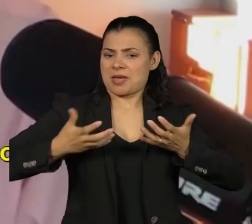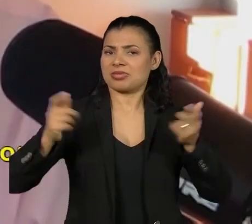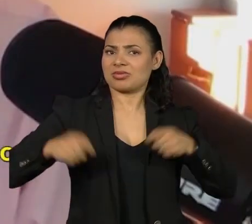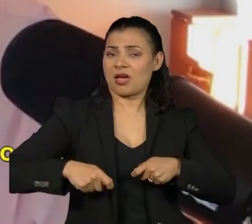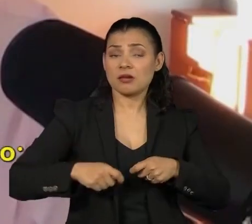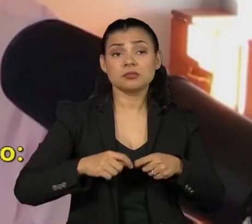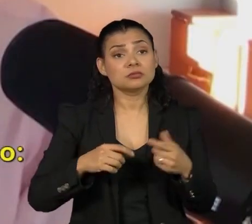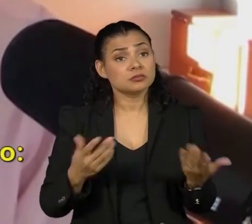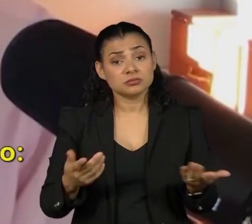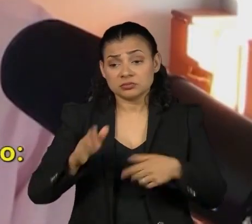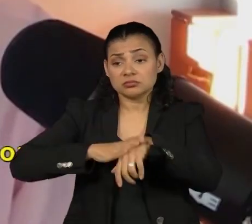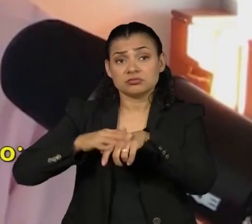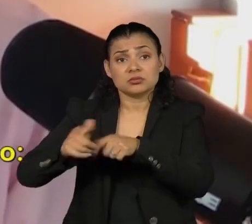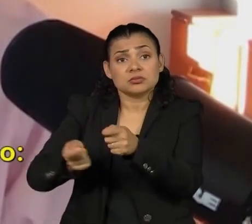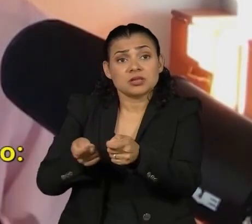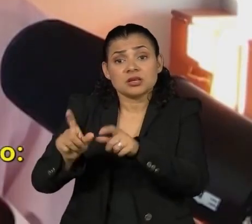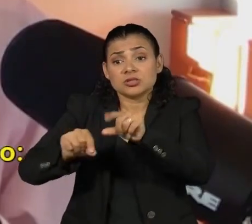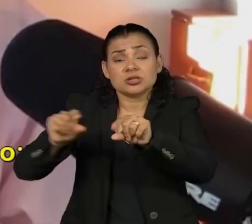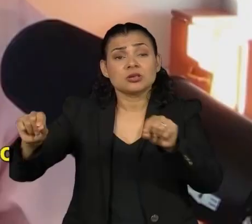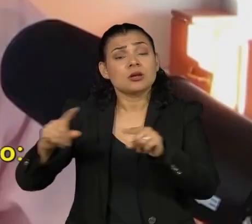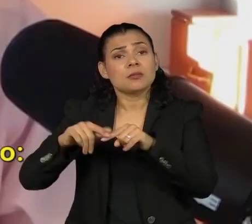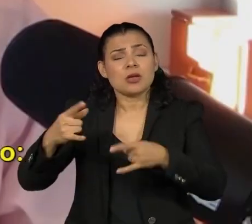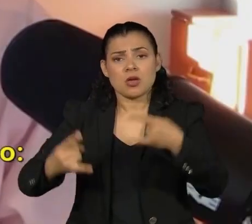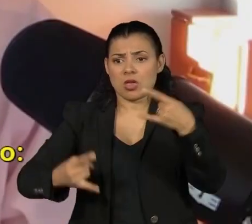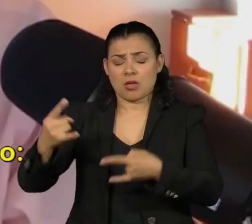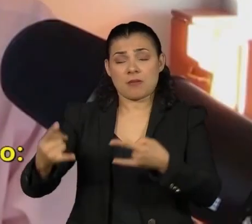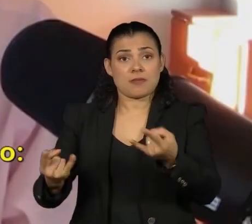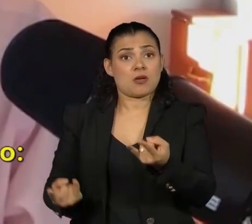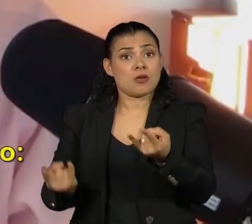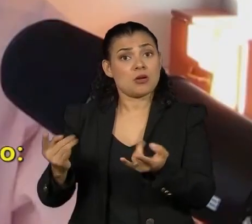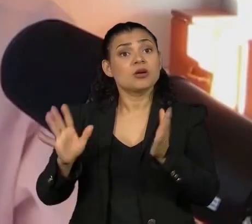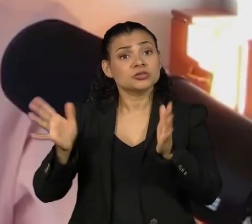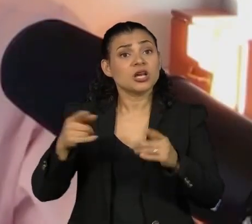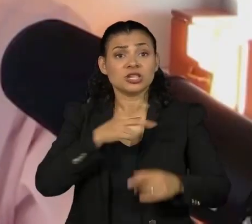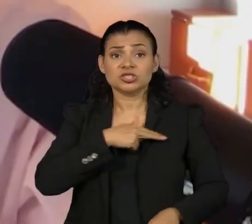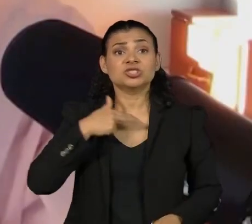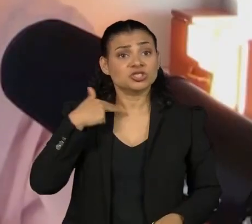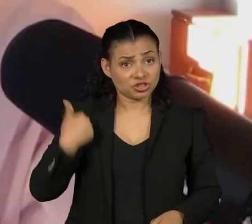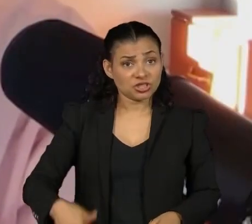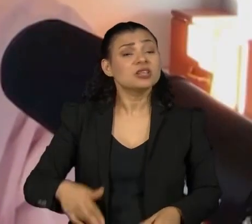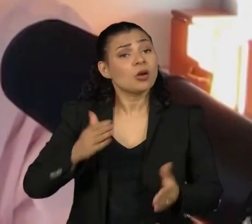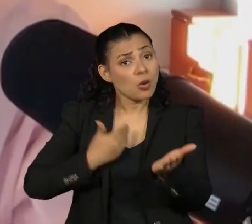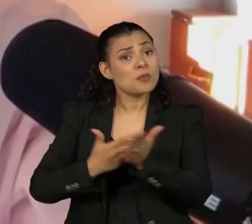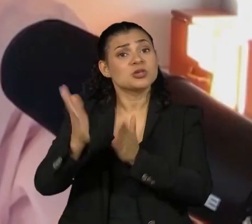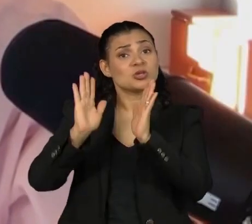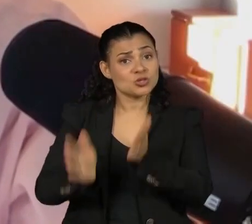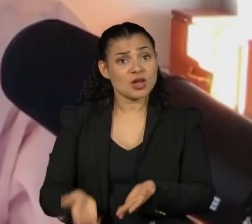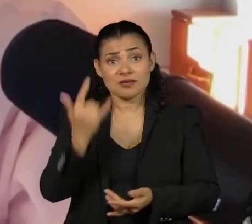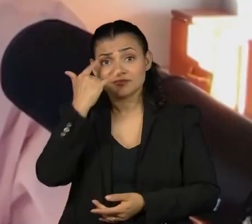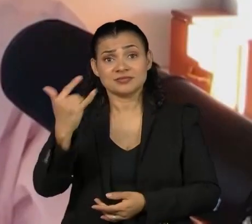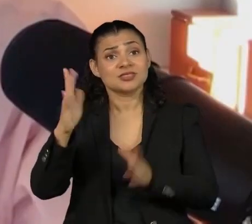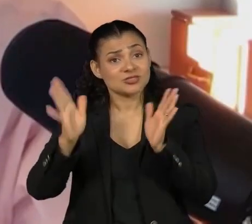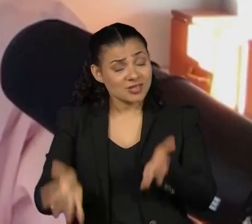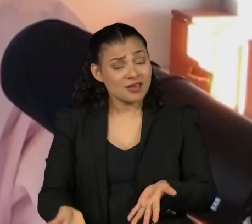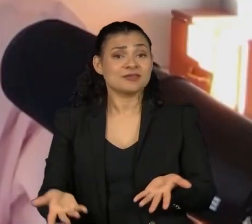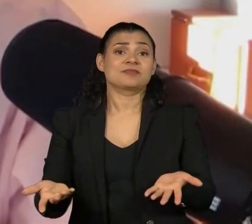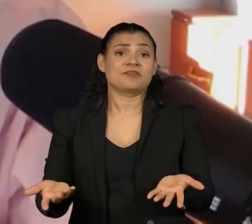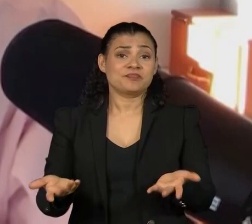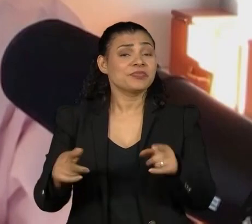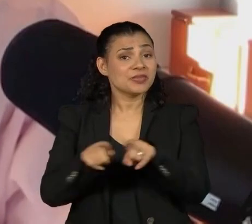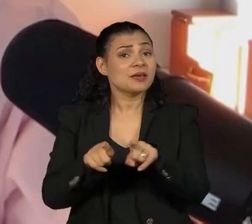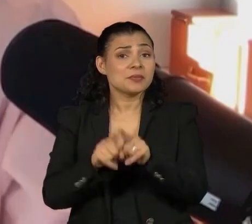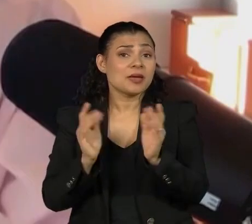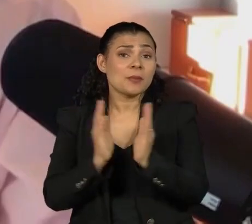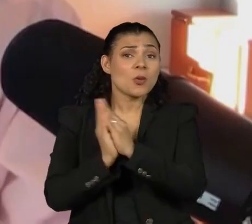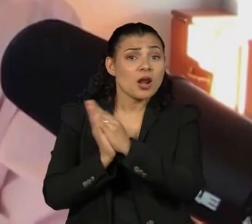Soon they'll be implanted in robots. We'll have, in fact, the Chinese are just beginning to do this. You have a sex robot, a sex doll that has ChatGPT, or I don't know what